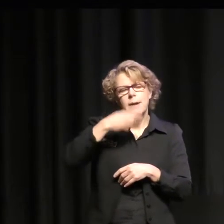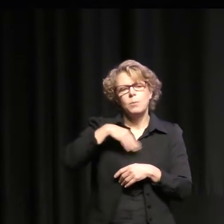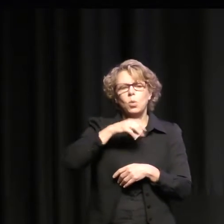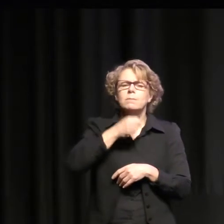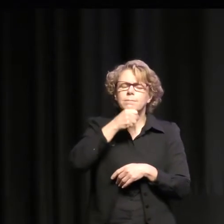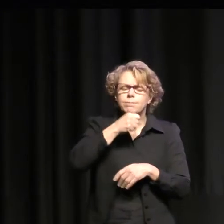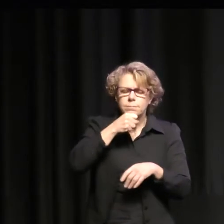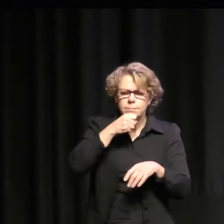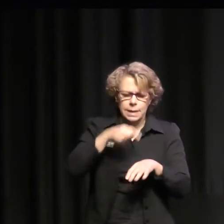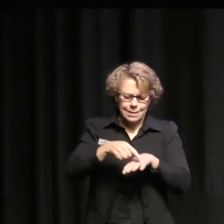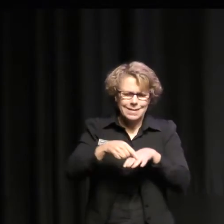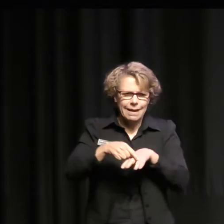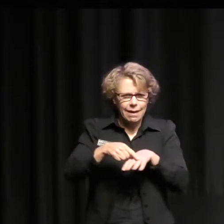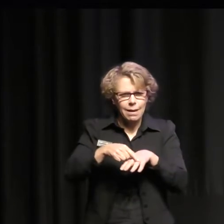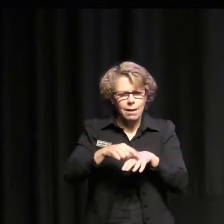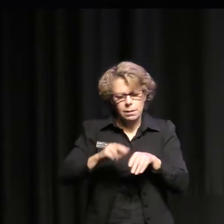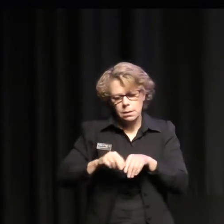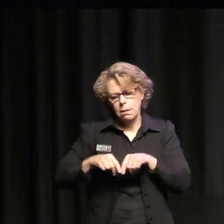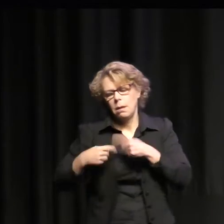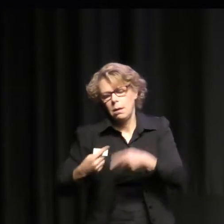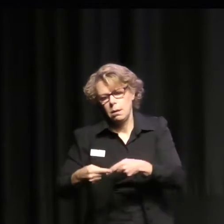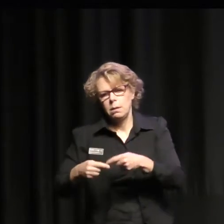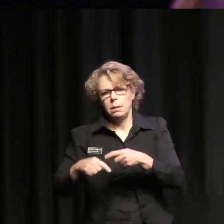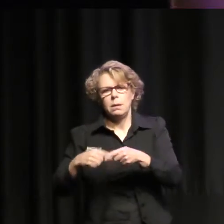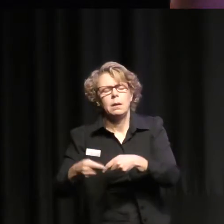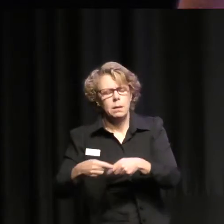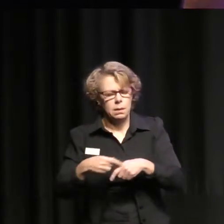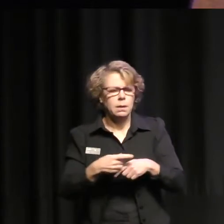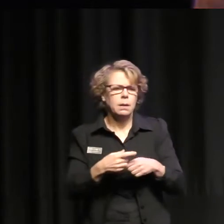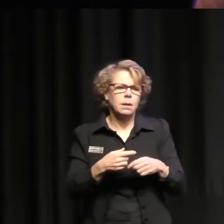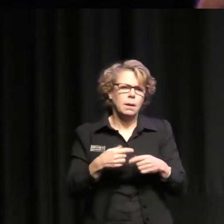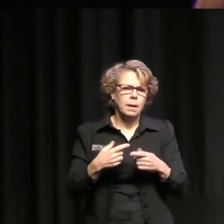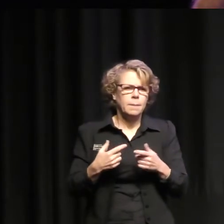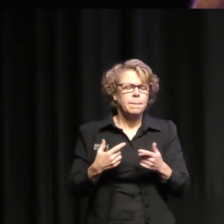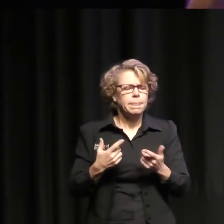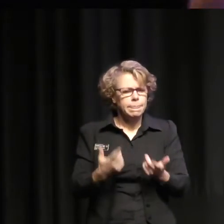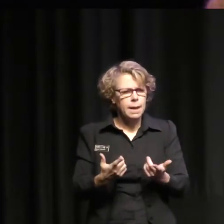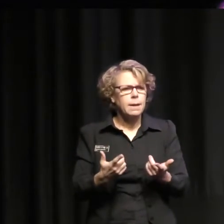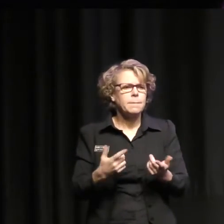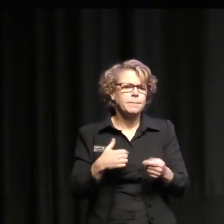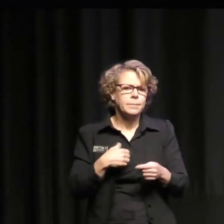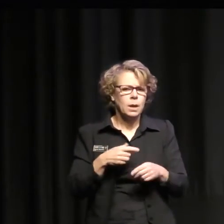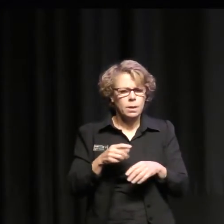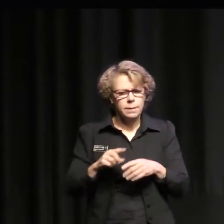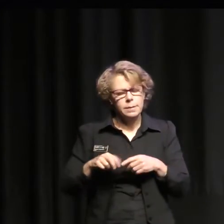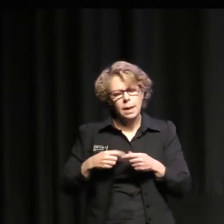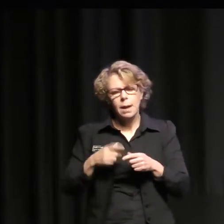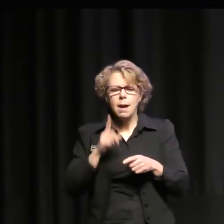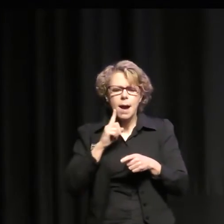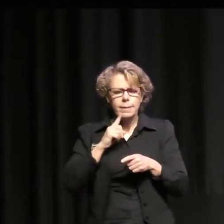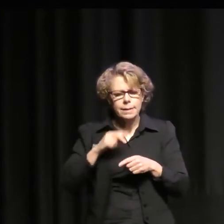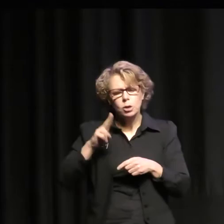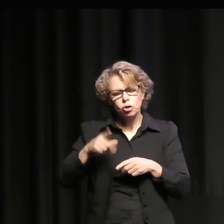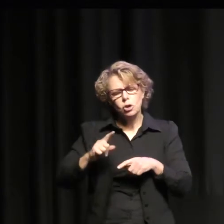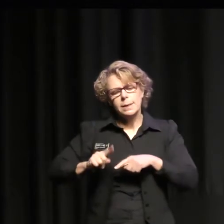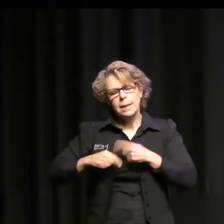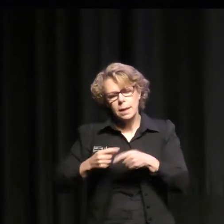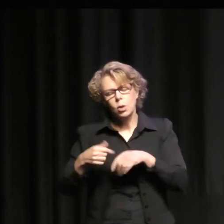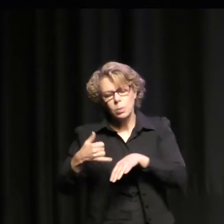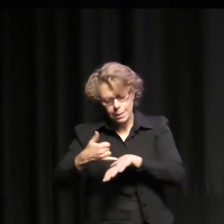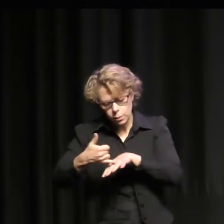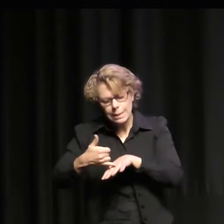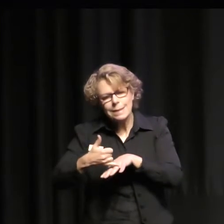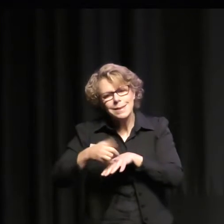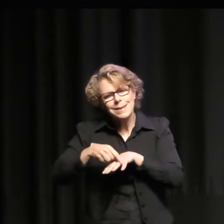It means more to me than it used to, but there you are. Grandfathering, handing down those values. It